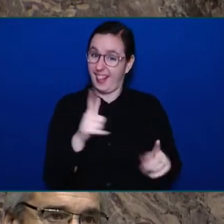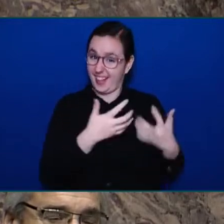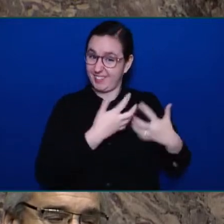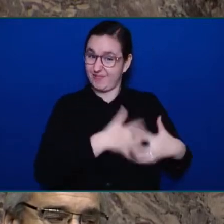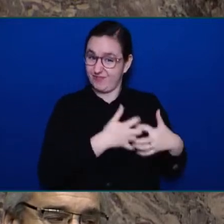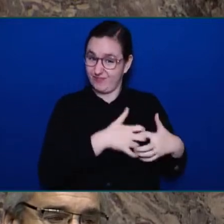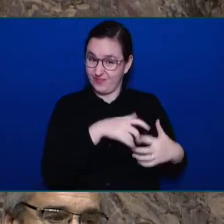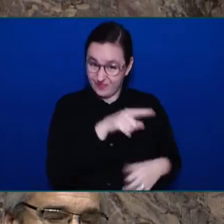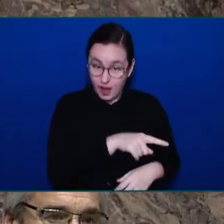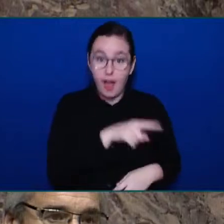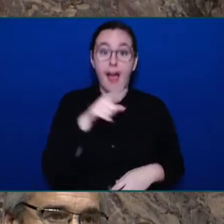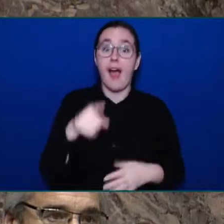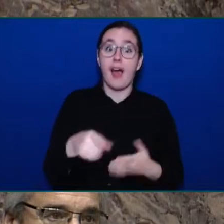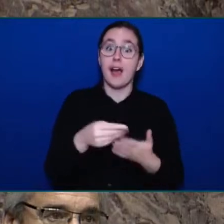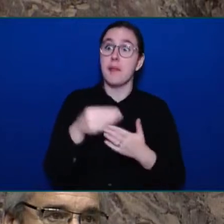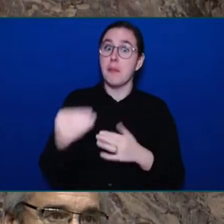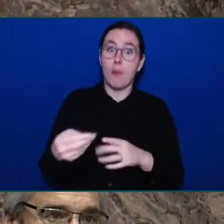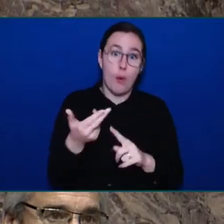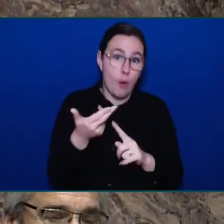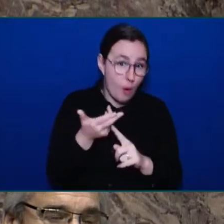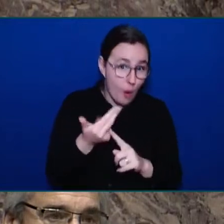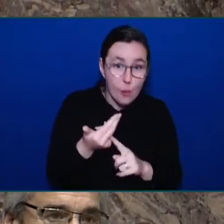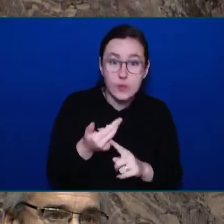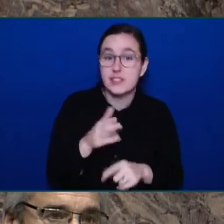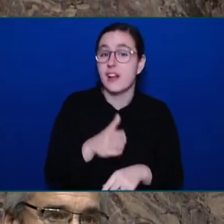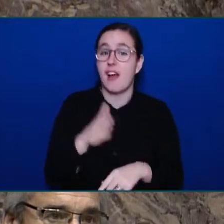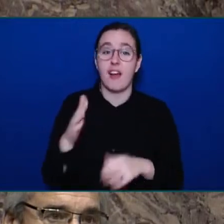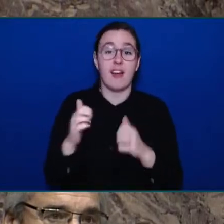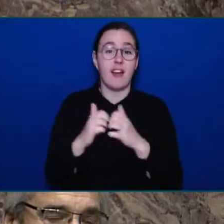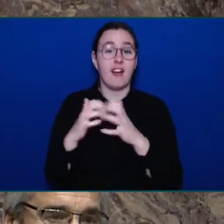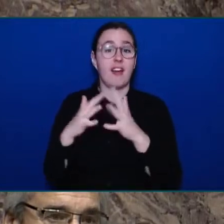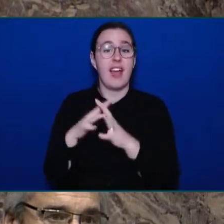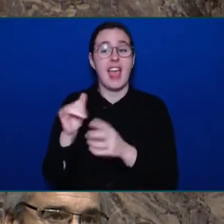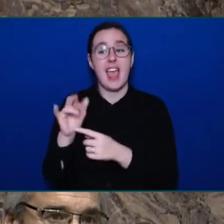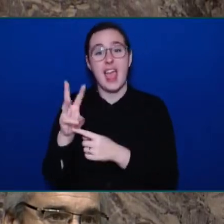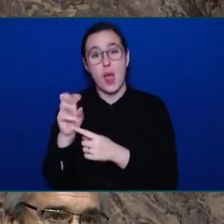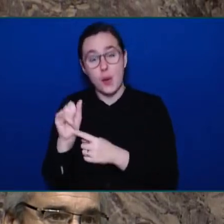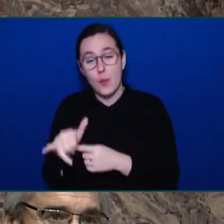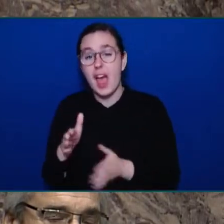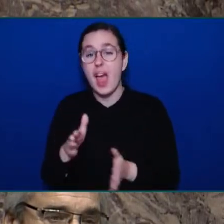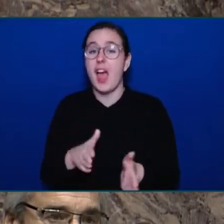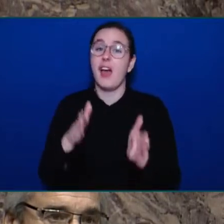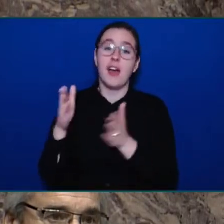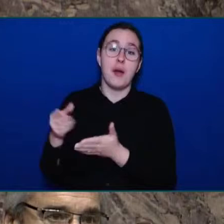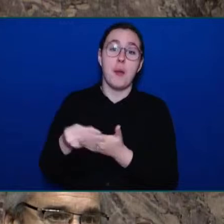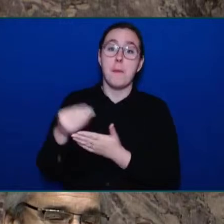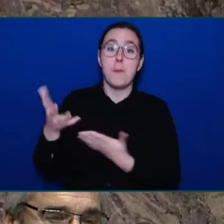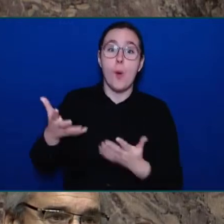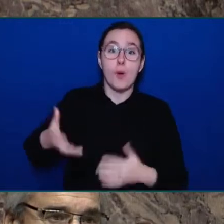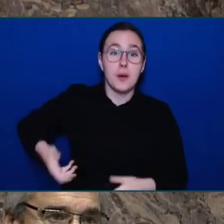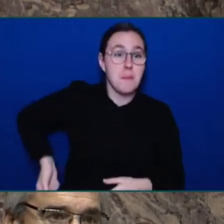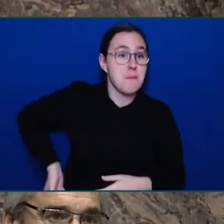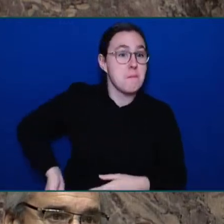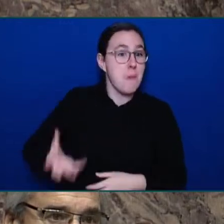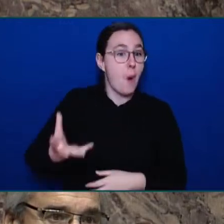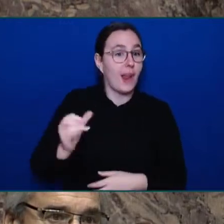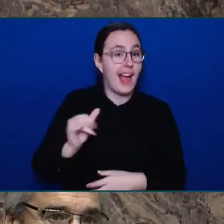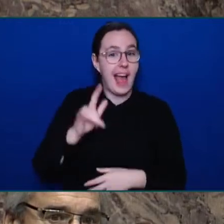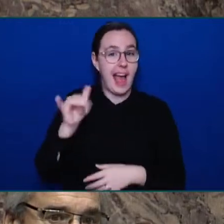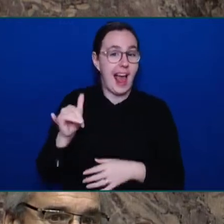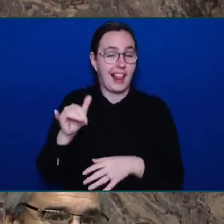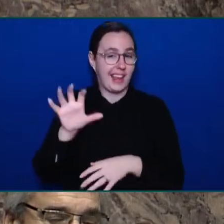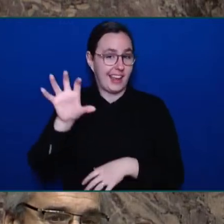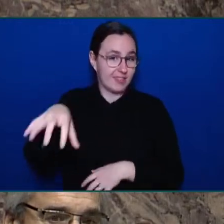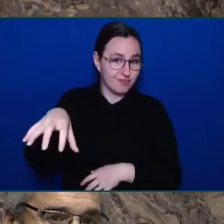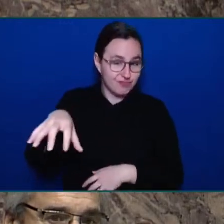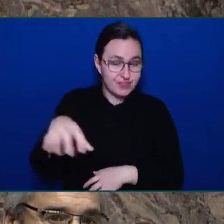6 bowling alleys throughout British Columbia, and then purchased the Buckskin Ranch west of Fraser River near Soda Creek. One day, while